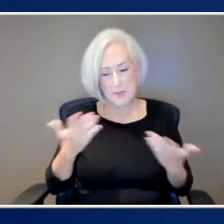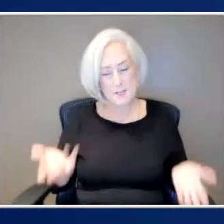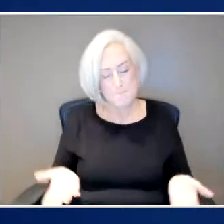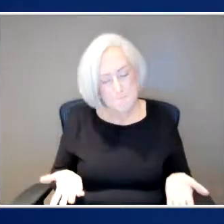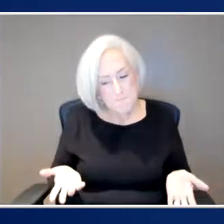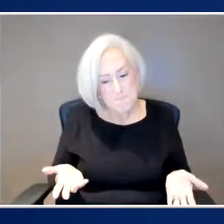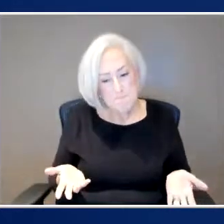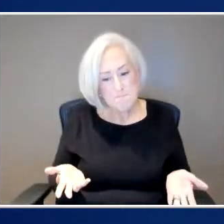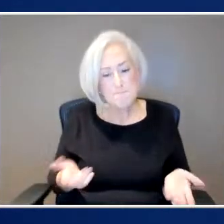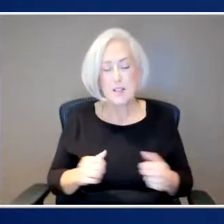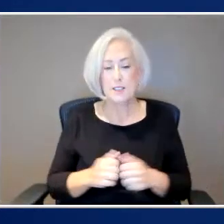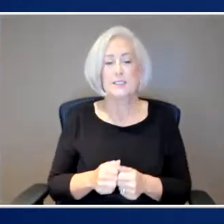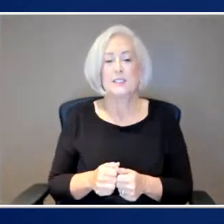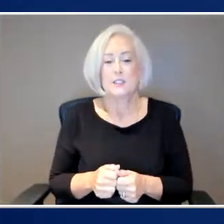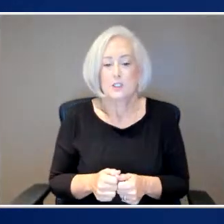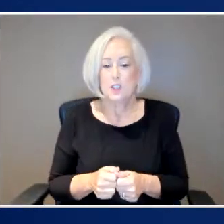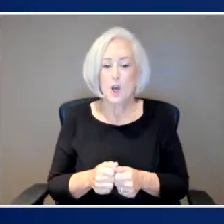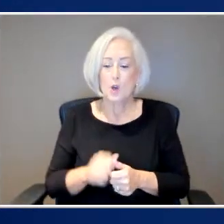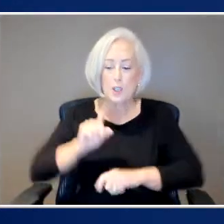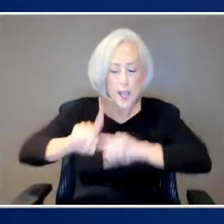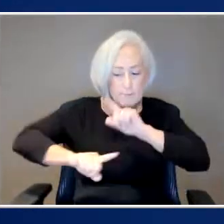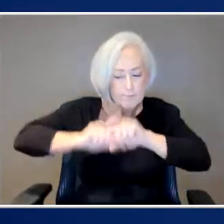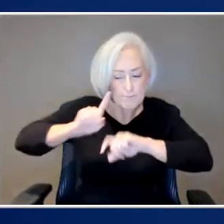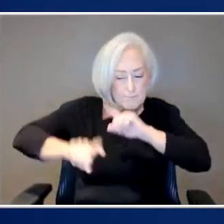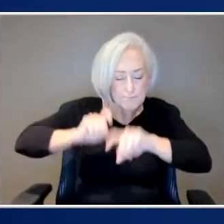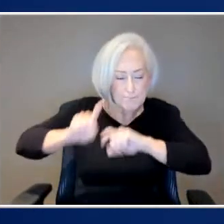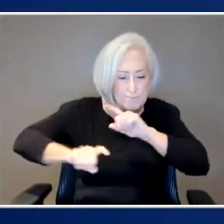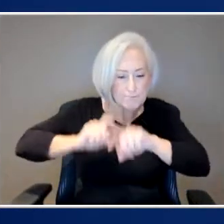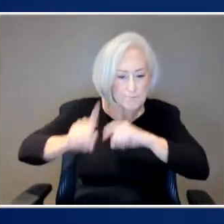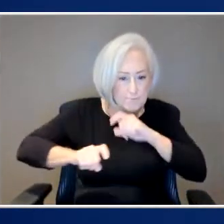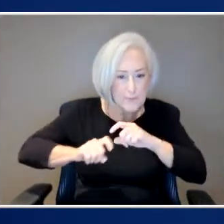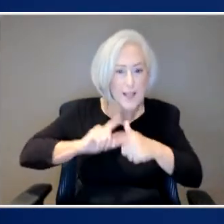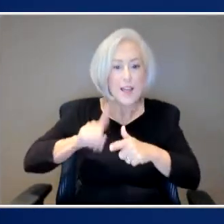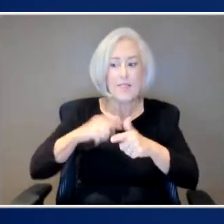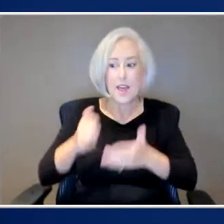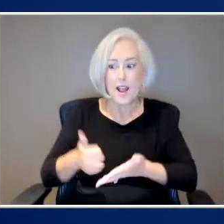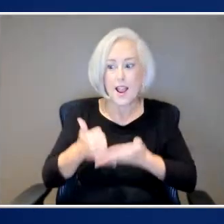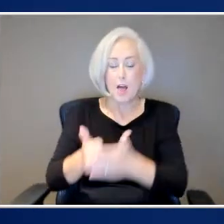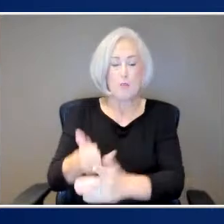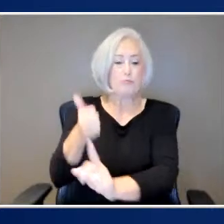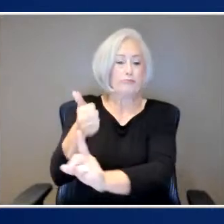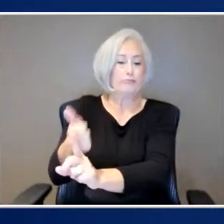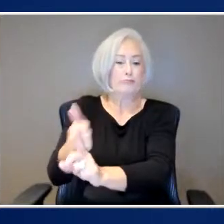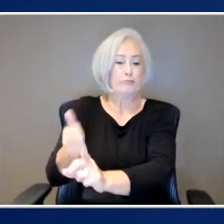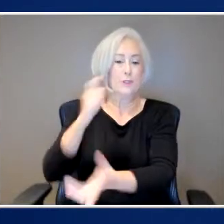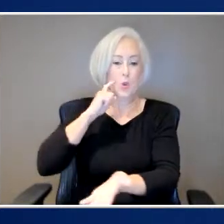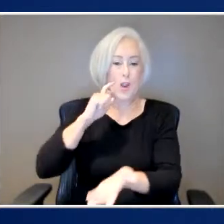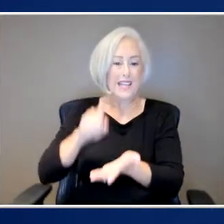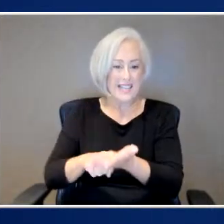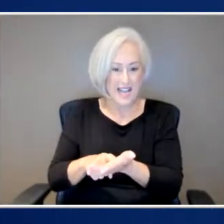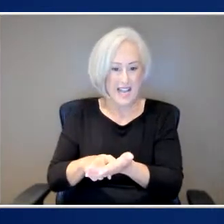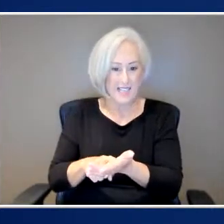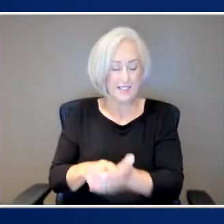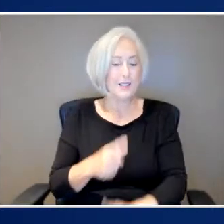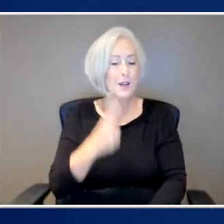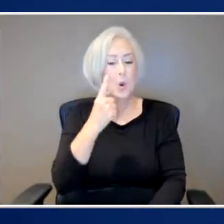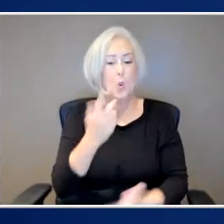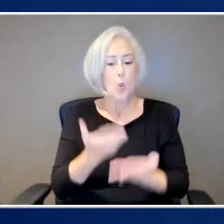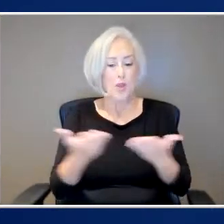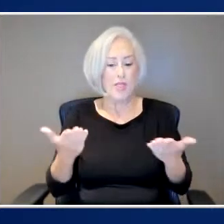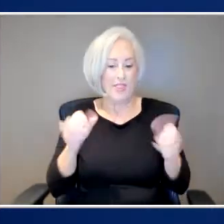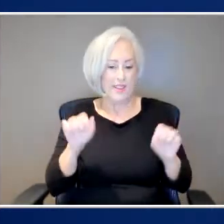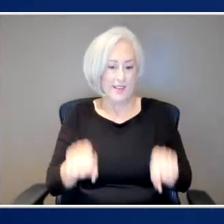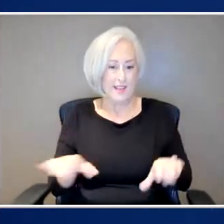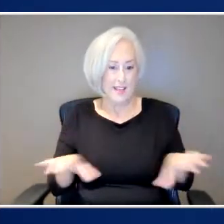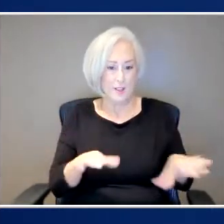some insight-oriented questioning, and then maybe help them recognize at the end of the day, there's only one thing that we can do about this, and that's